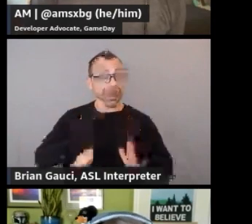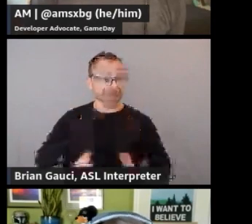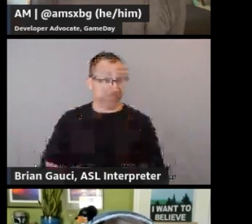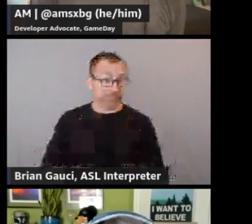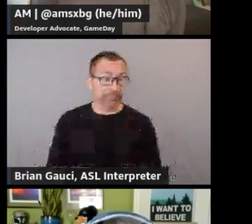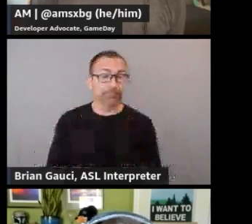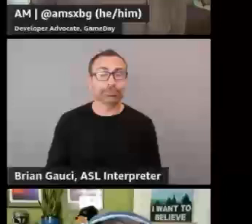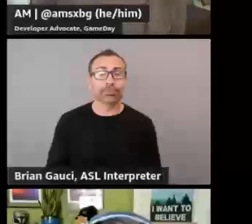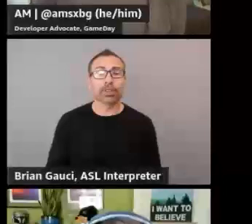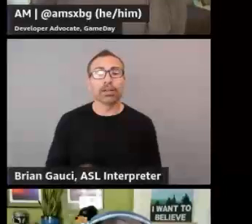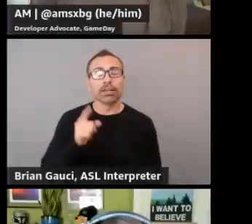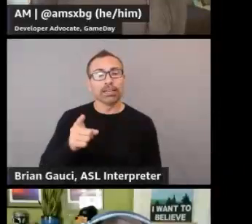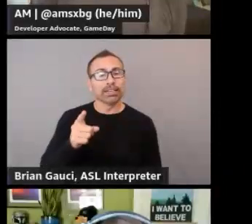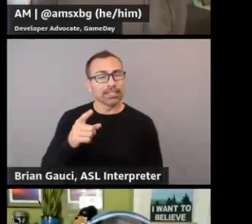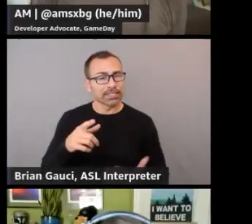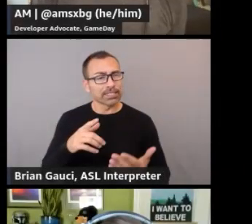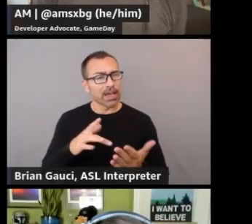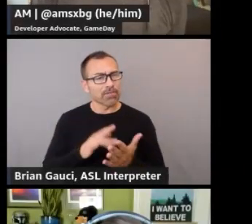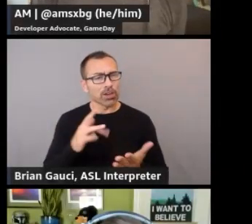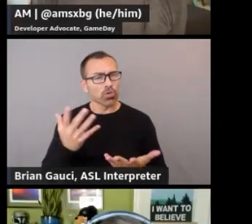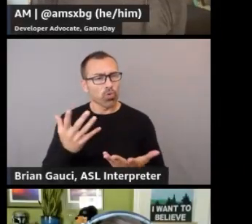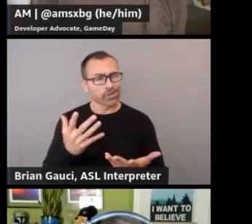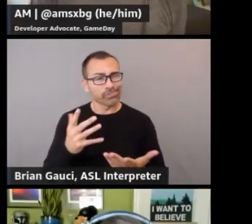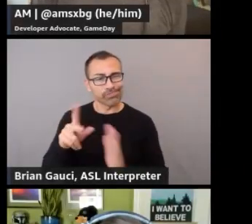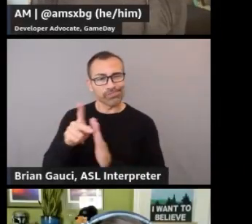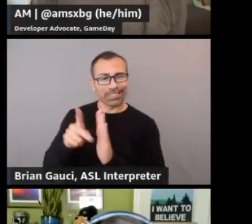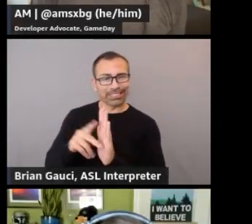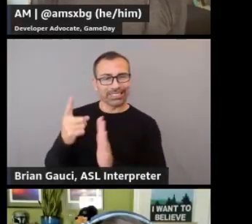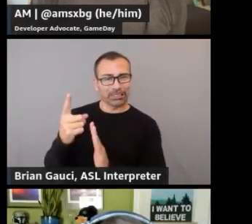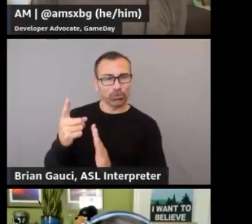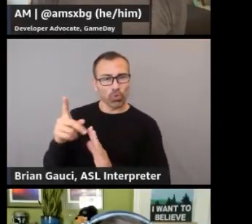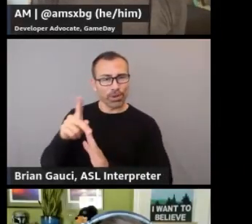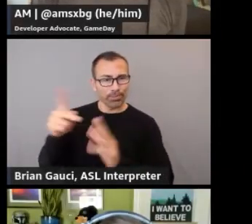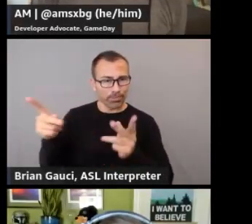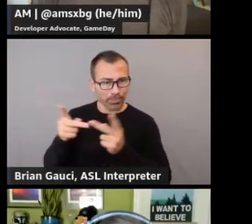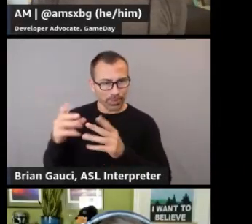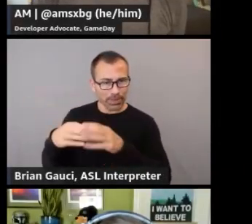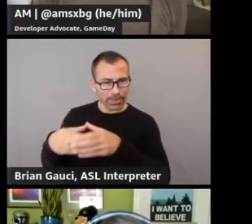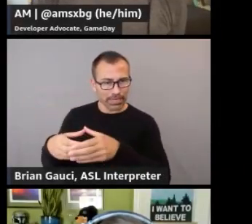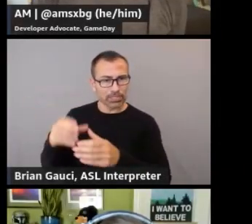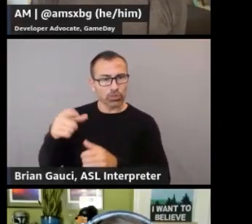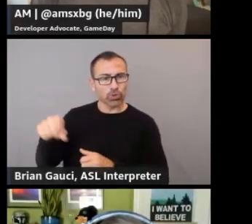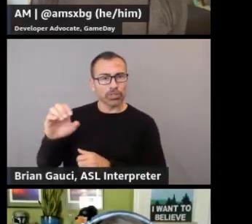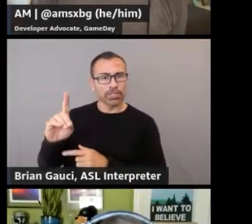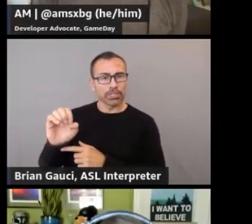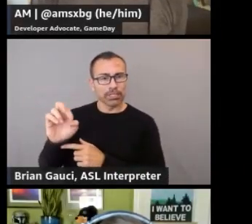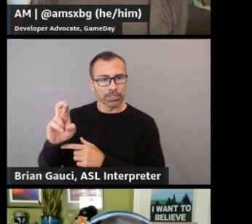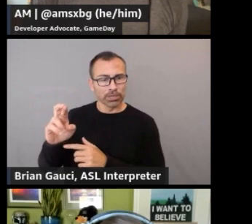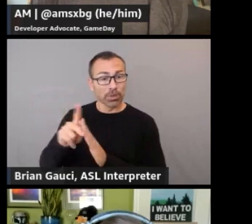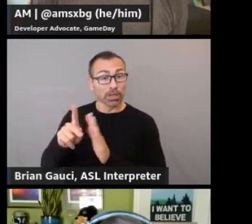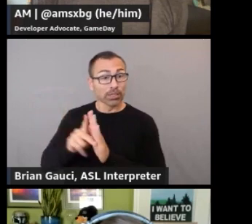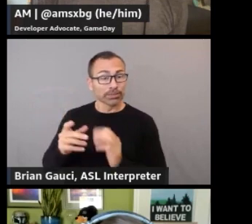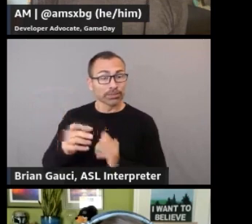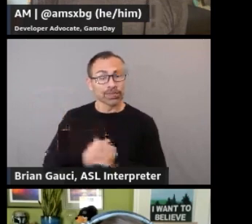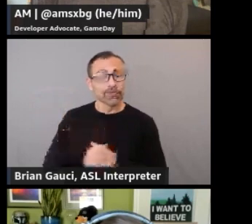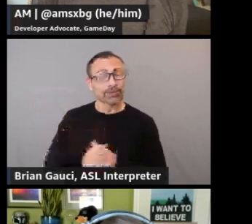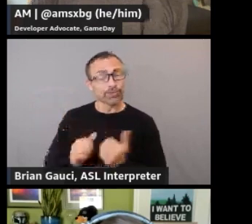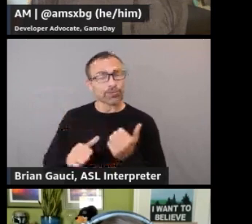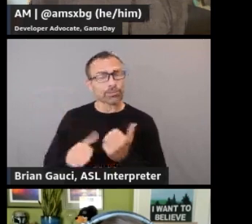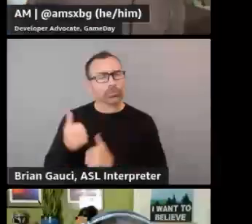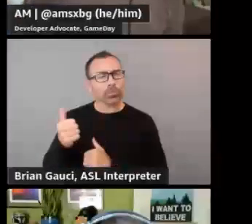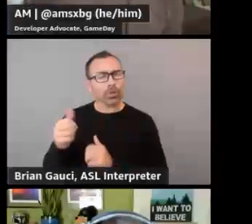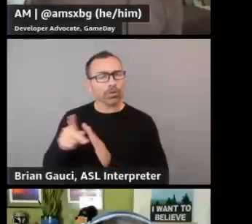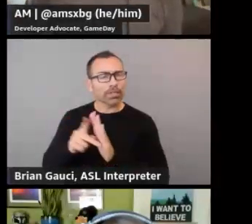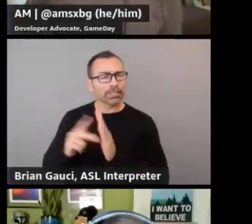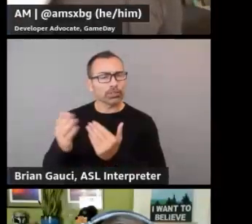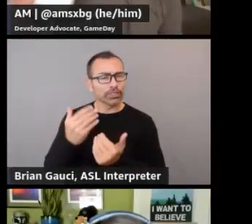of those policies are in one place. Cedar policies, I think you'll see for yourself in a moment, are easy to read and pretty easy to write